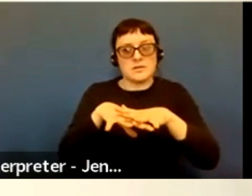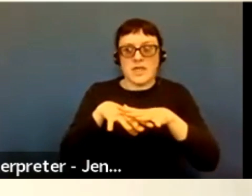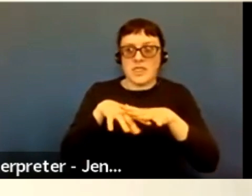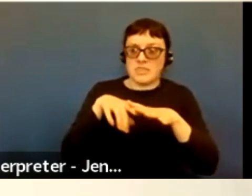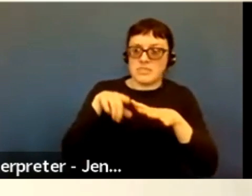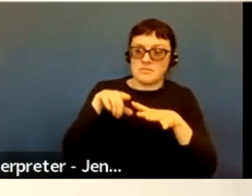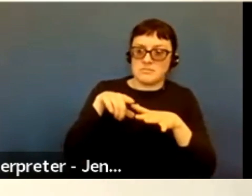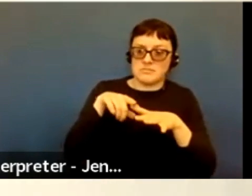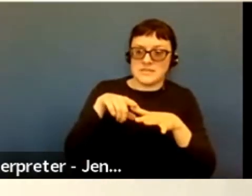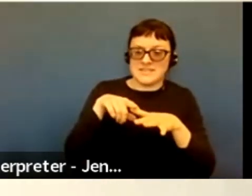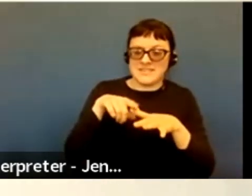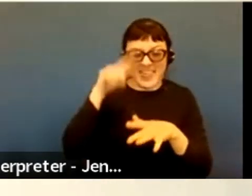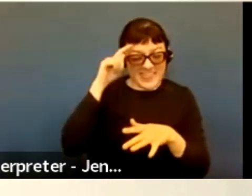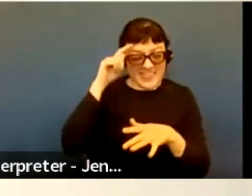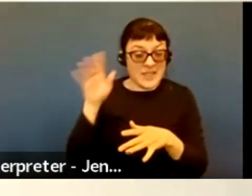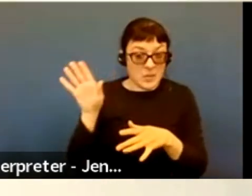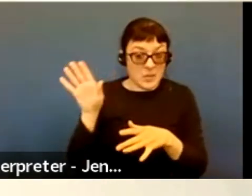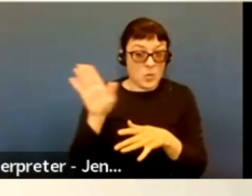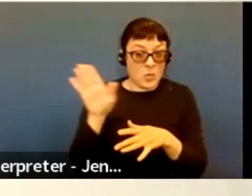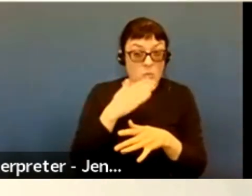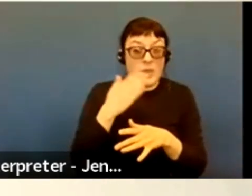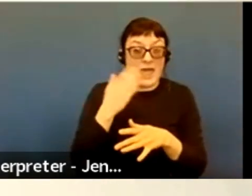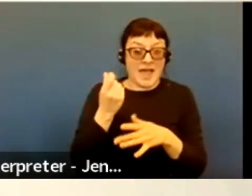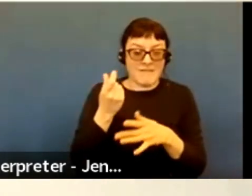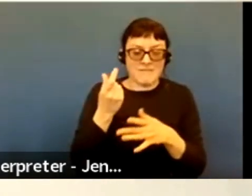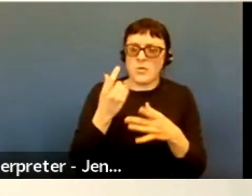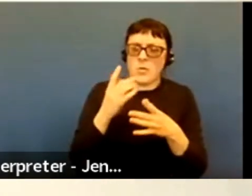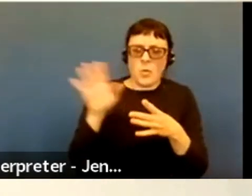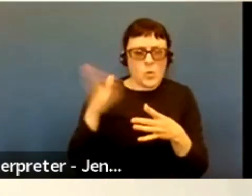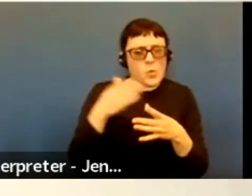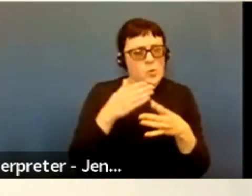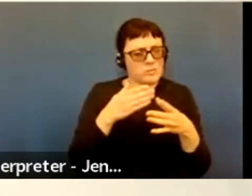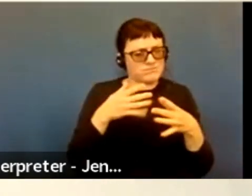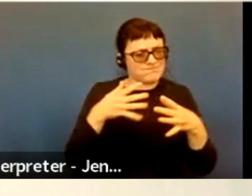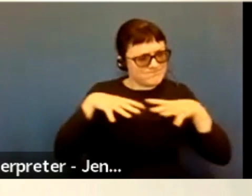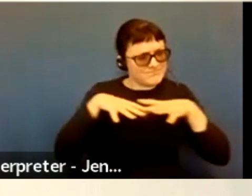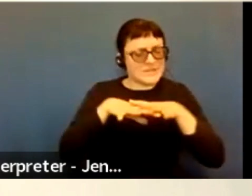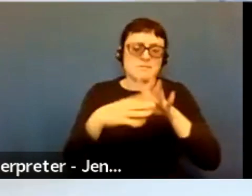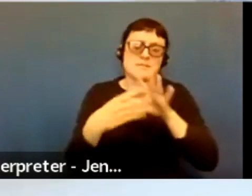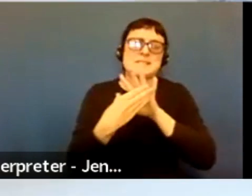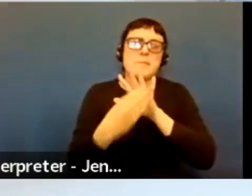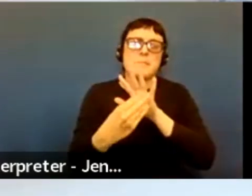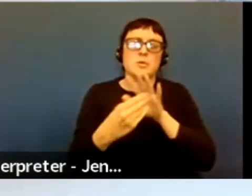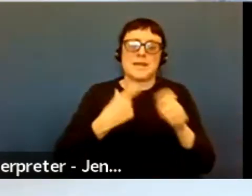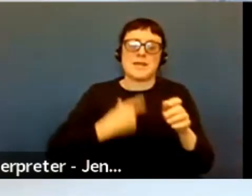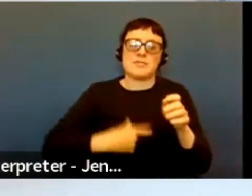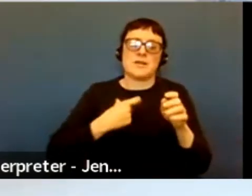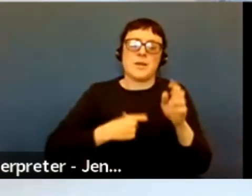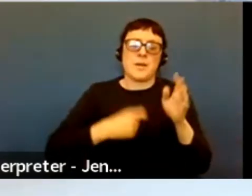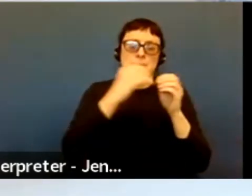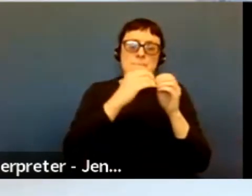intersectional in terms of that class, but I think that they all definitely interact. I think that what you said about Bottom was really interesting,